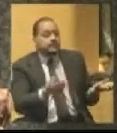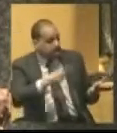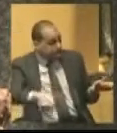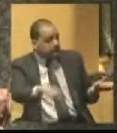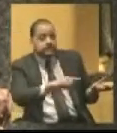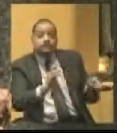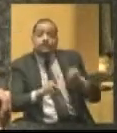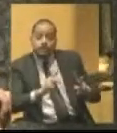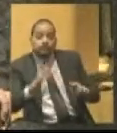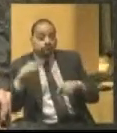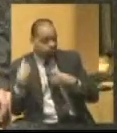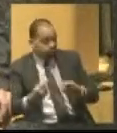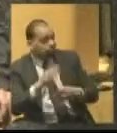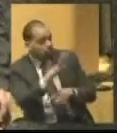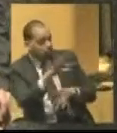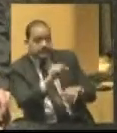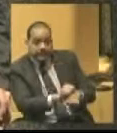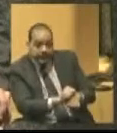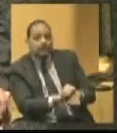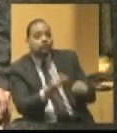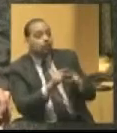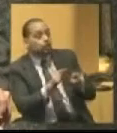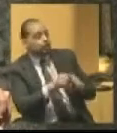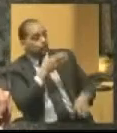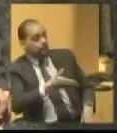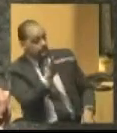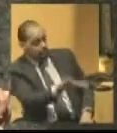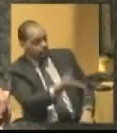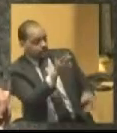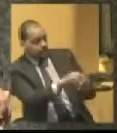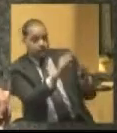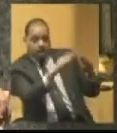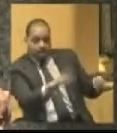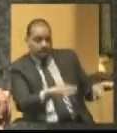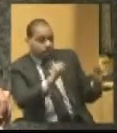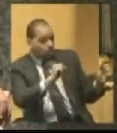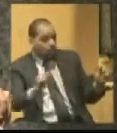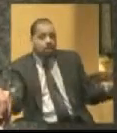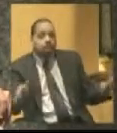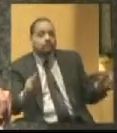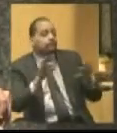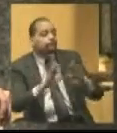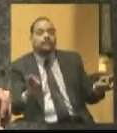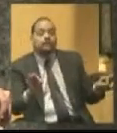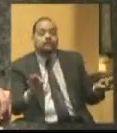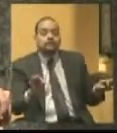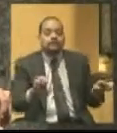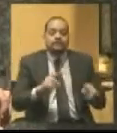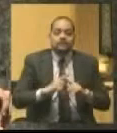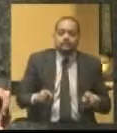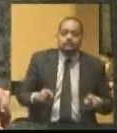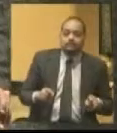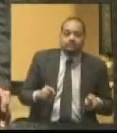now, so much as this lady." Eldridge then invited Ayres to leave, but the Union recruiter was hardly finished.